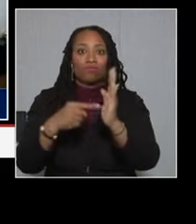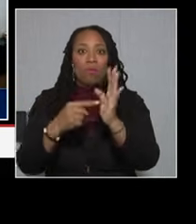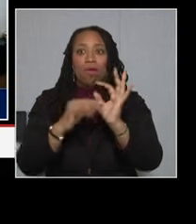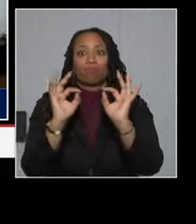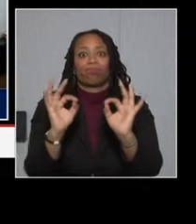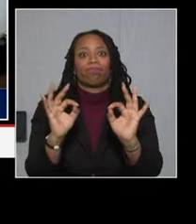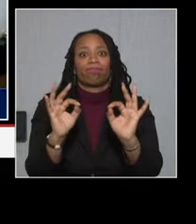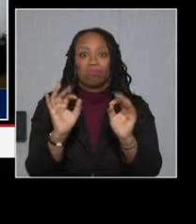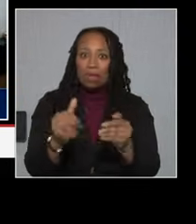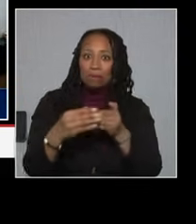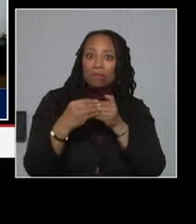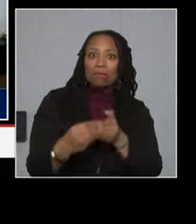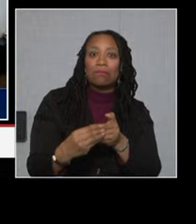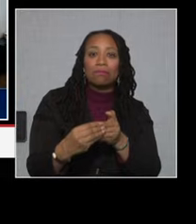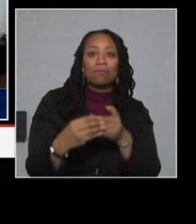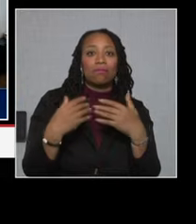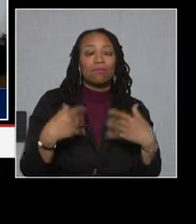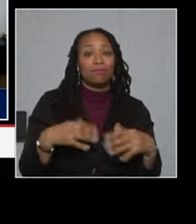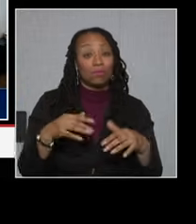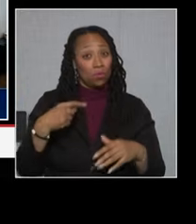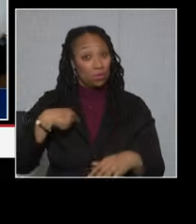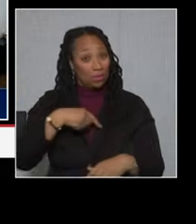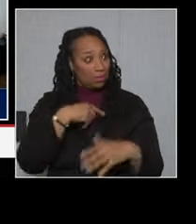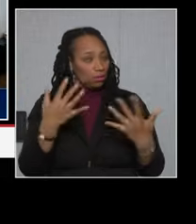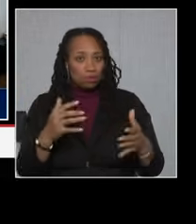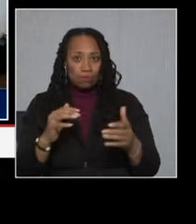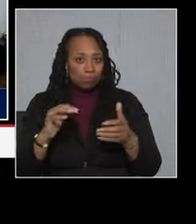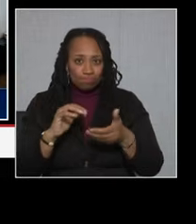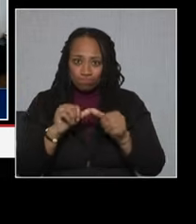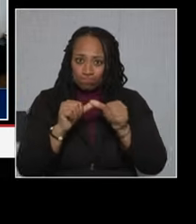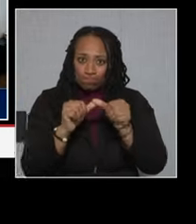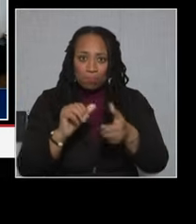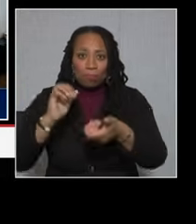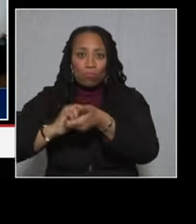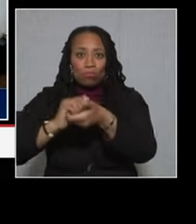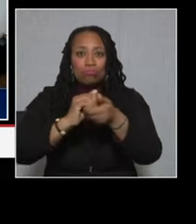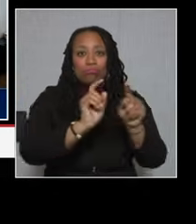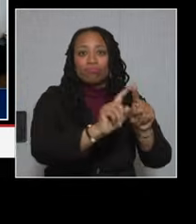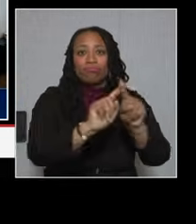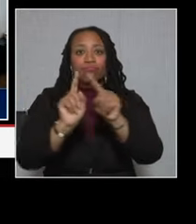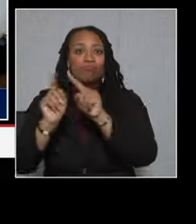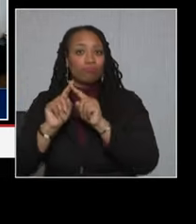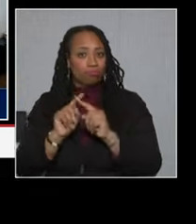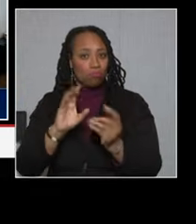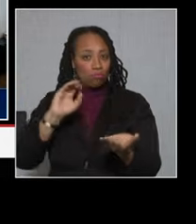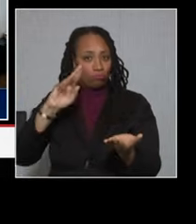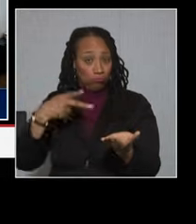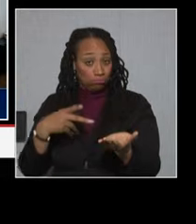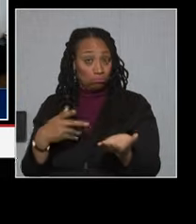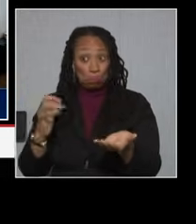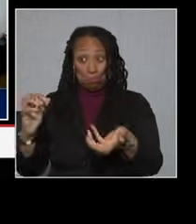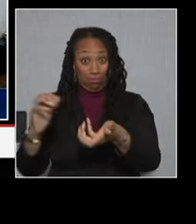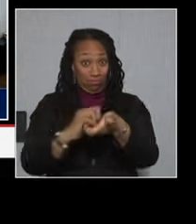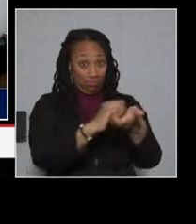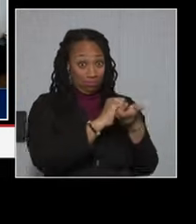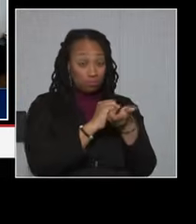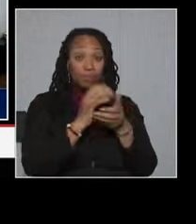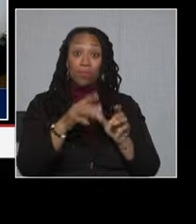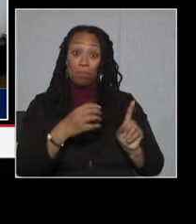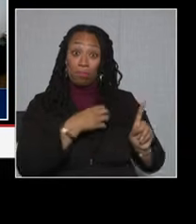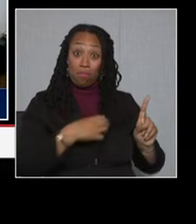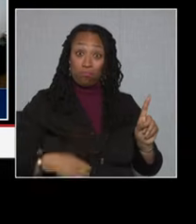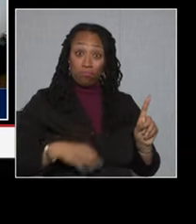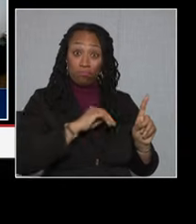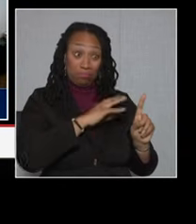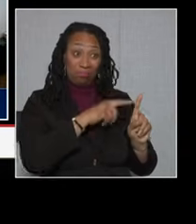partner, and the $100 million plus that the mayor's put into the Housing Production Trust Fund every year